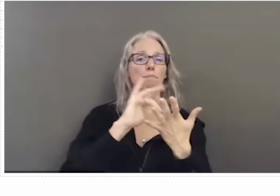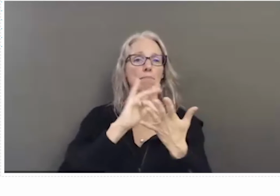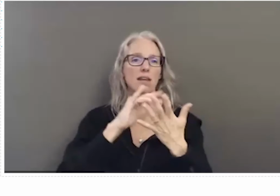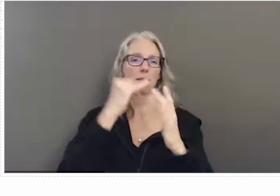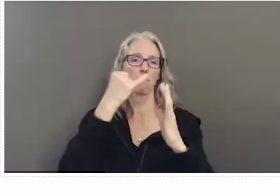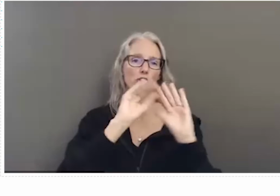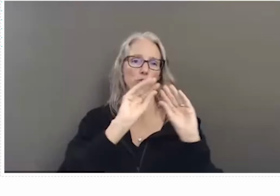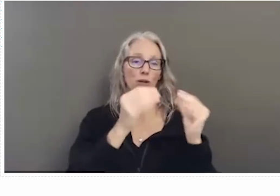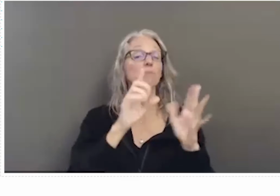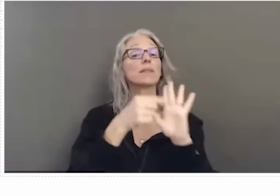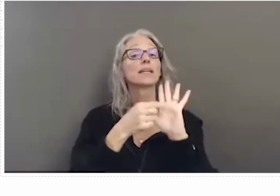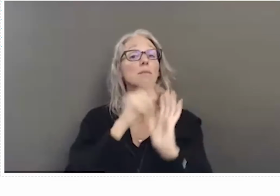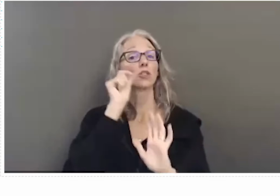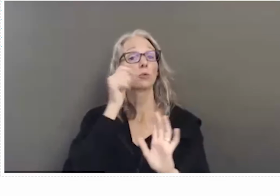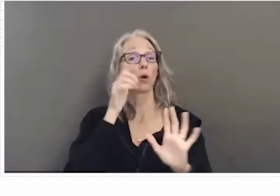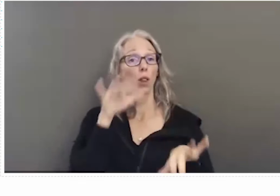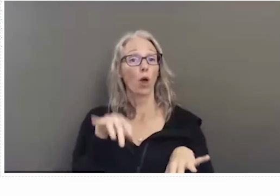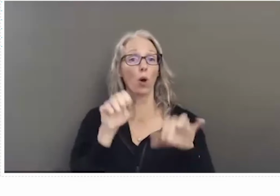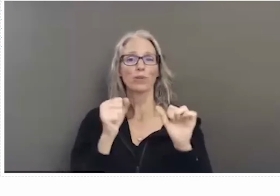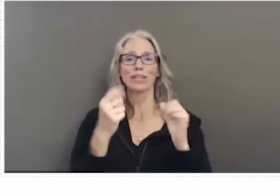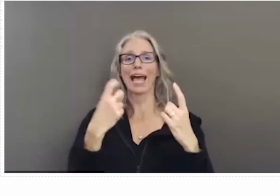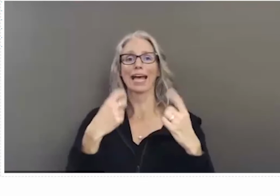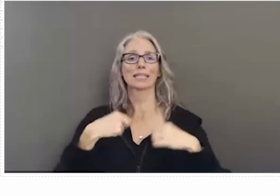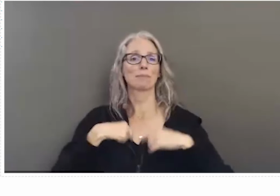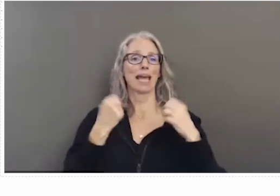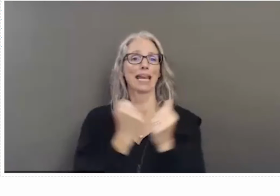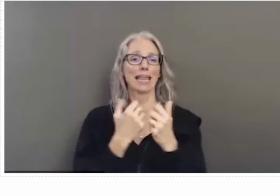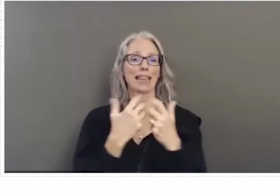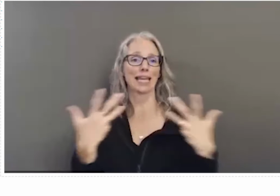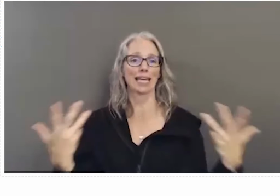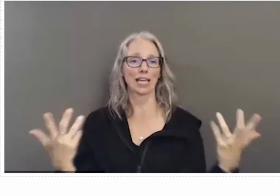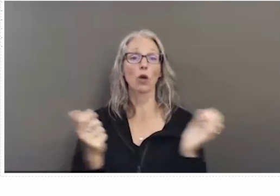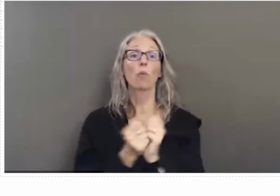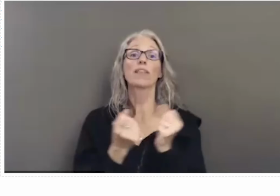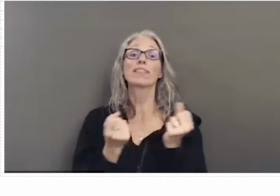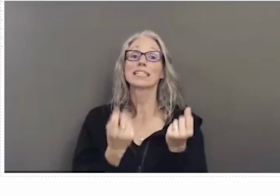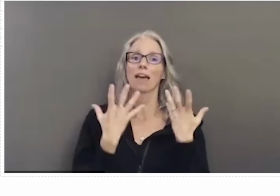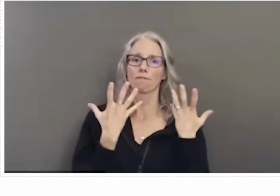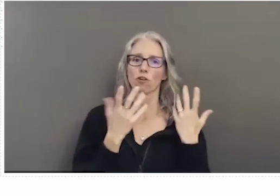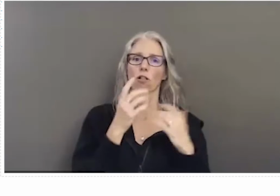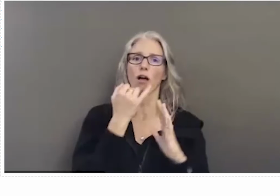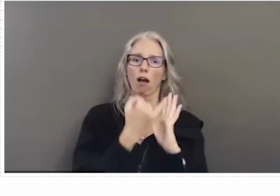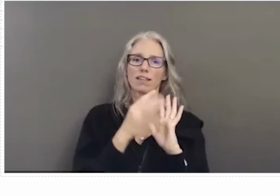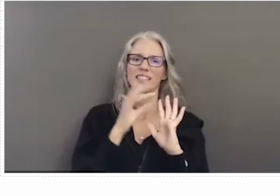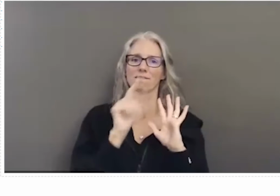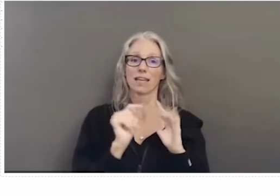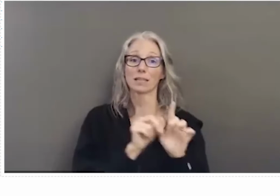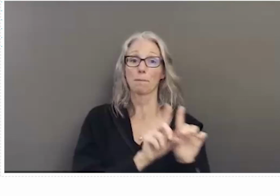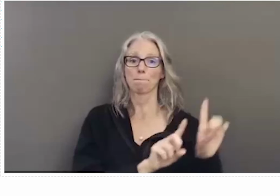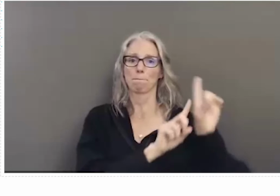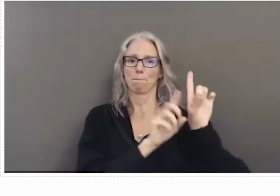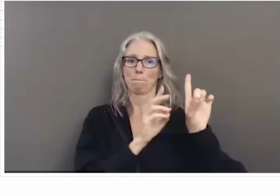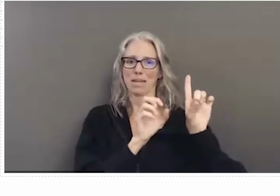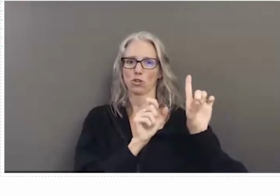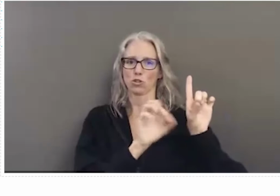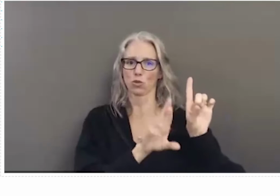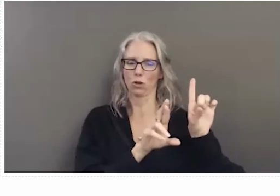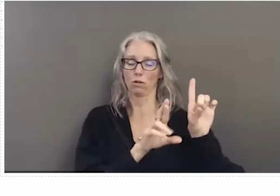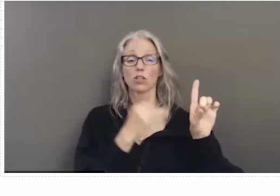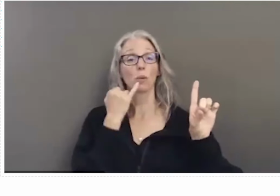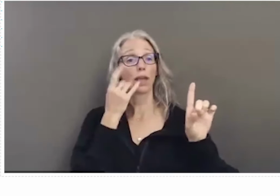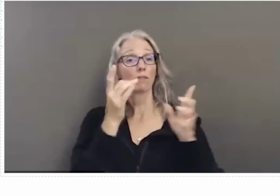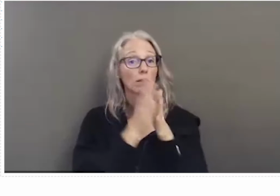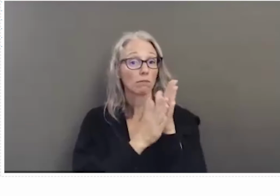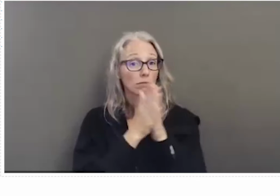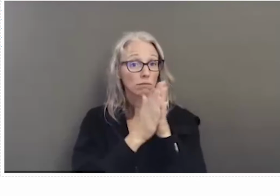tomorrow we're holding an Ask Me Anything session with several Arts Fest mentors. So if you're interested in learning more about the